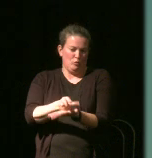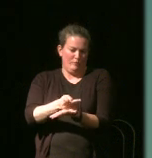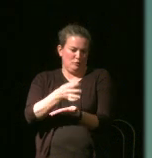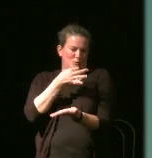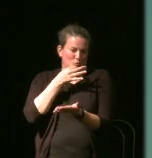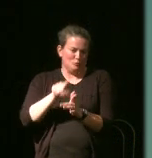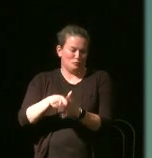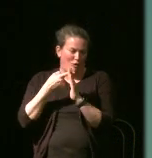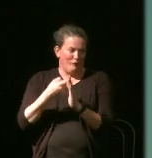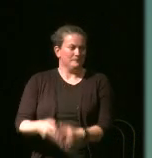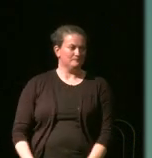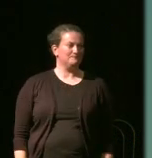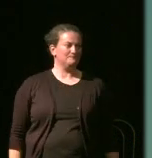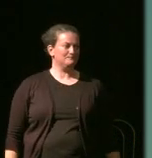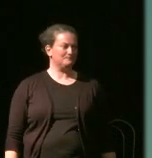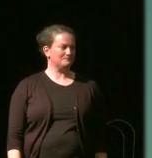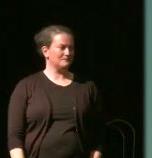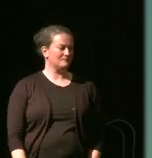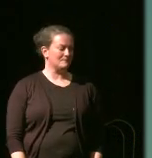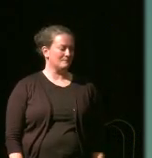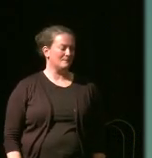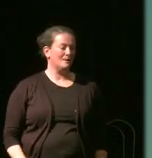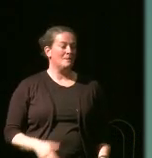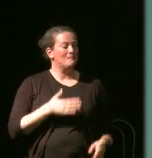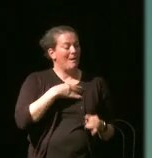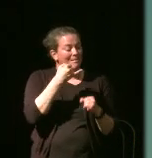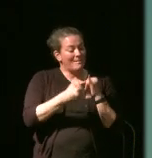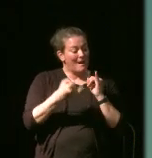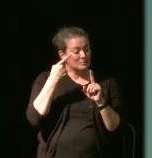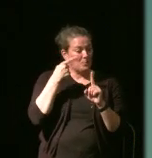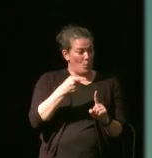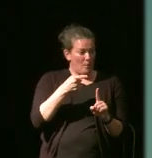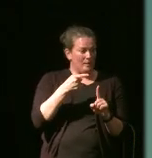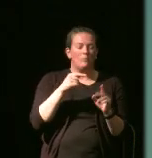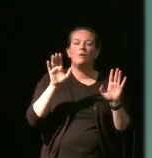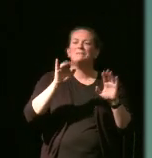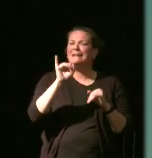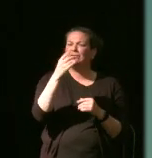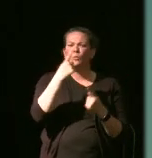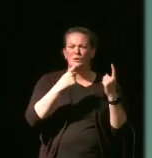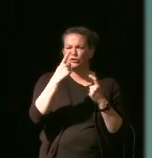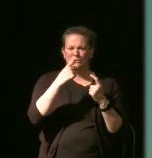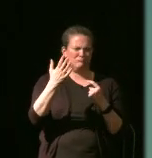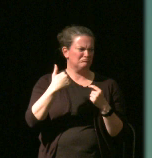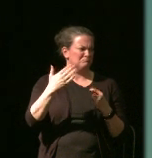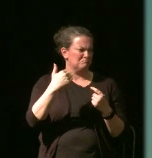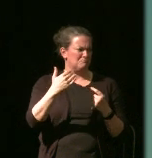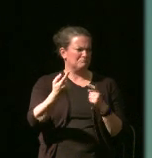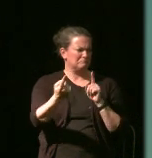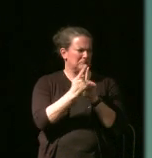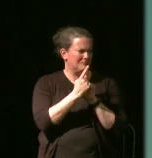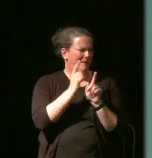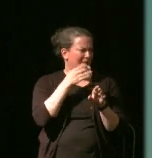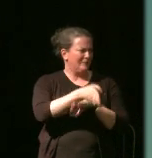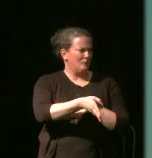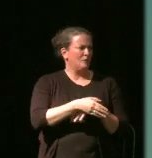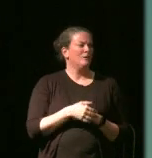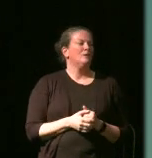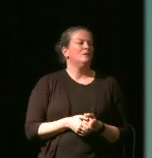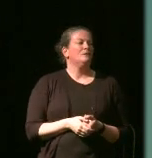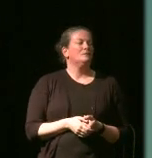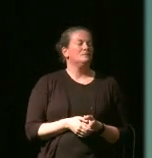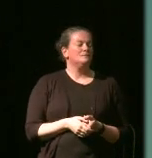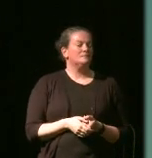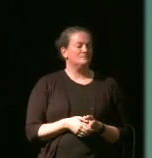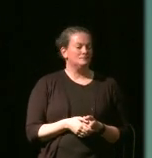I see I'm out of time, and I want to make sure I hit this last point, and please do come and find me afterwards. This is the patient journey. The trial is going to